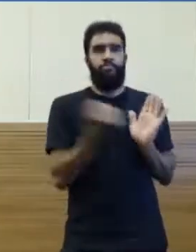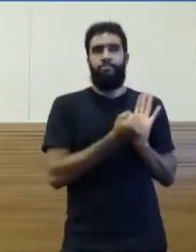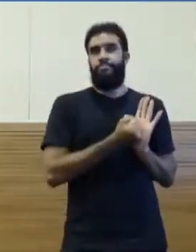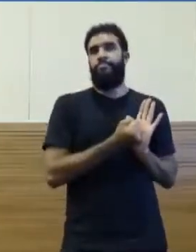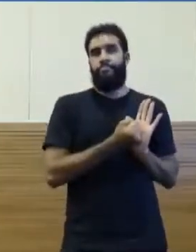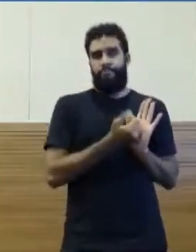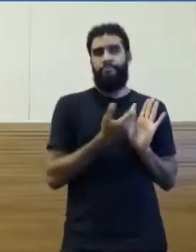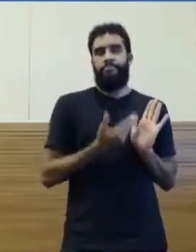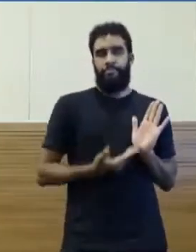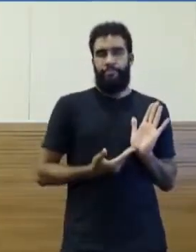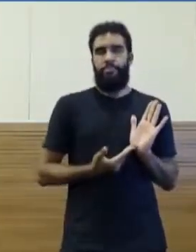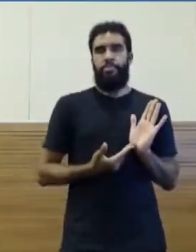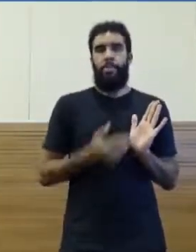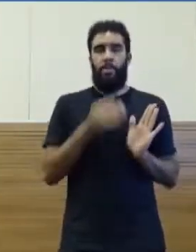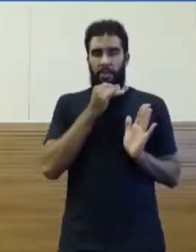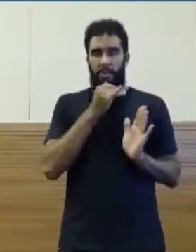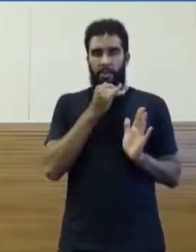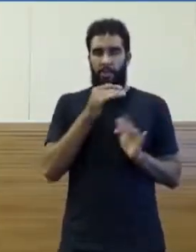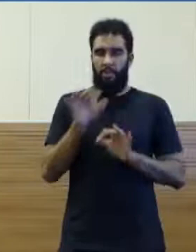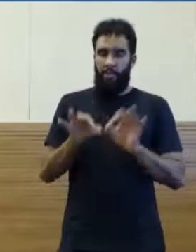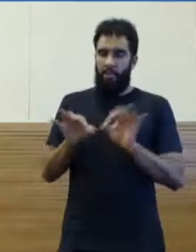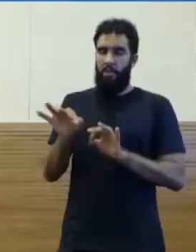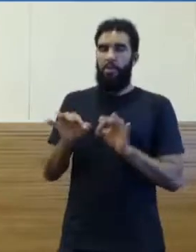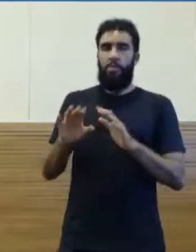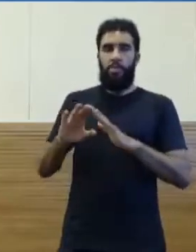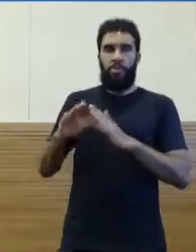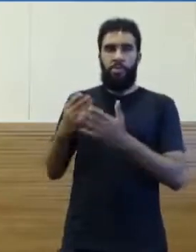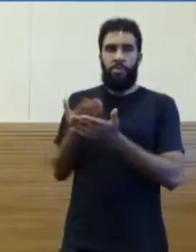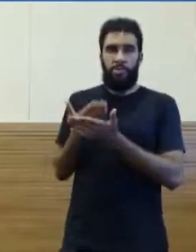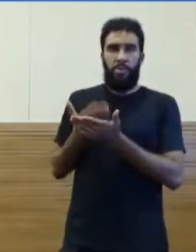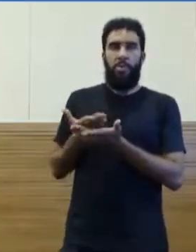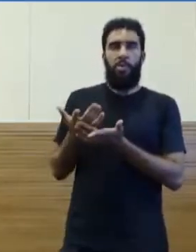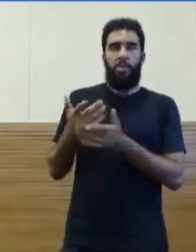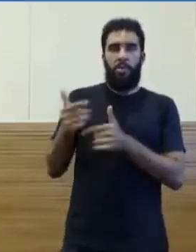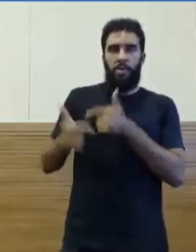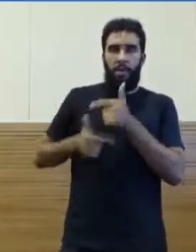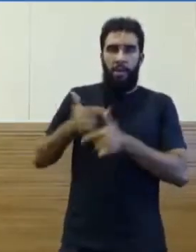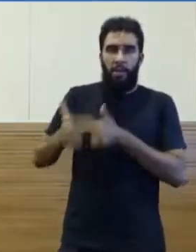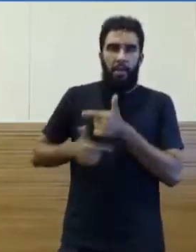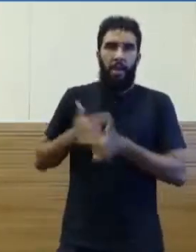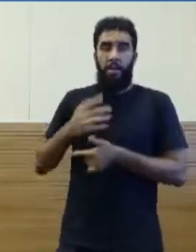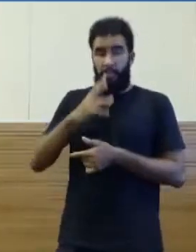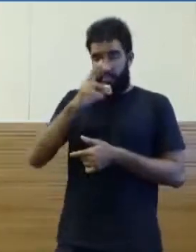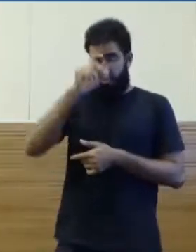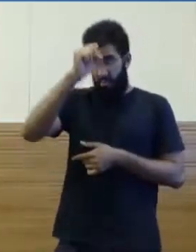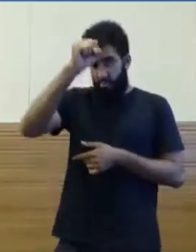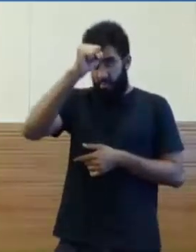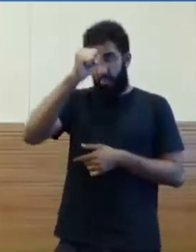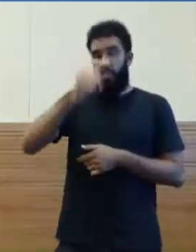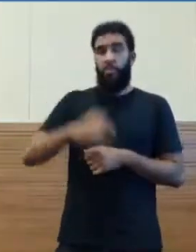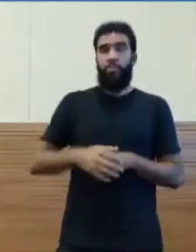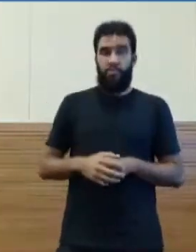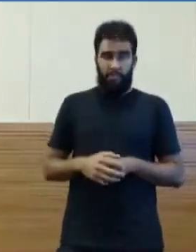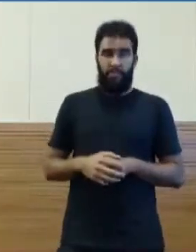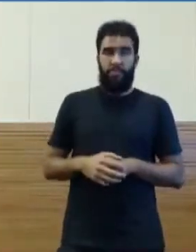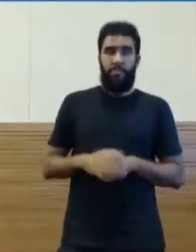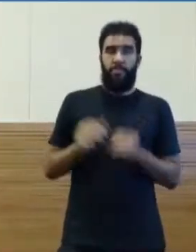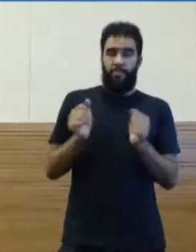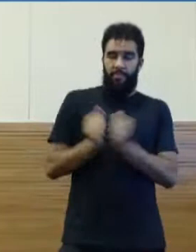and we're doing a pilot project on the coast of the country where we're working in a very strong